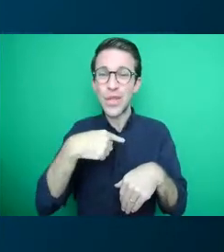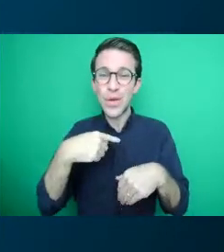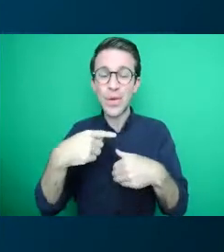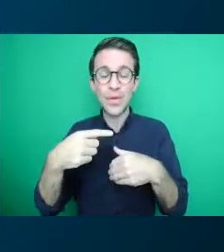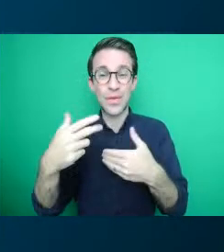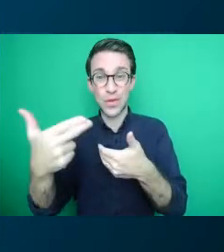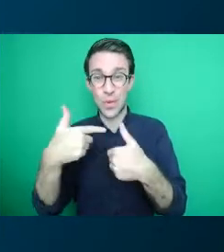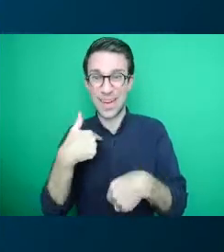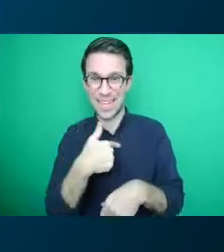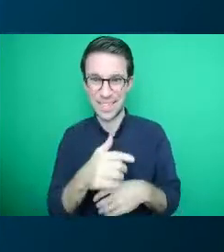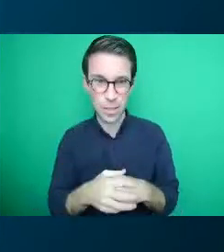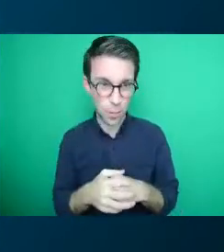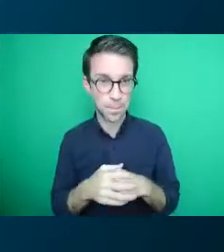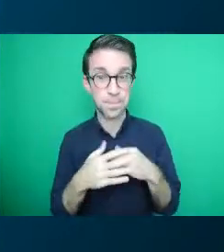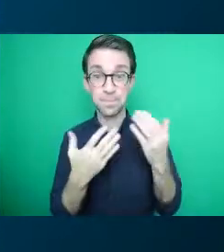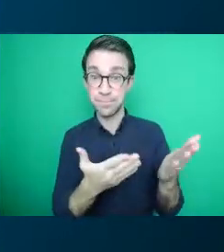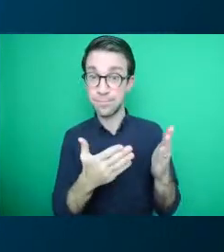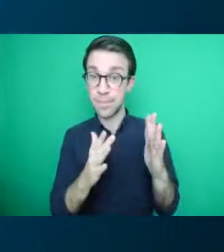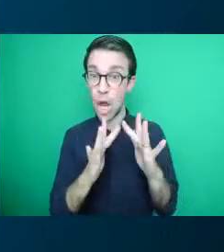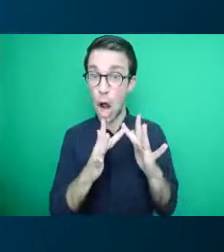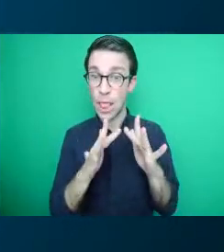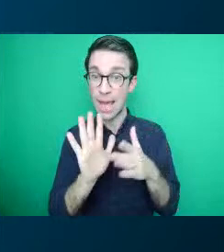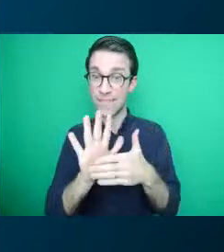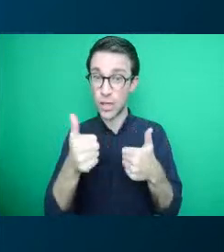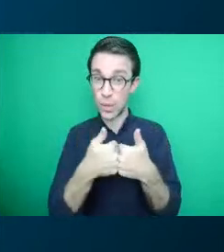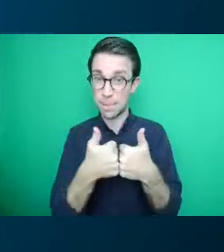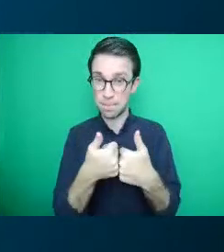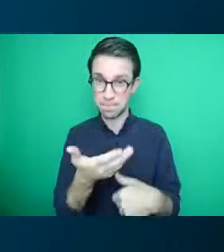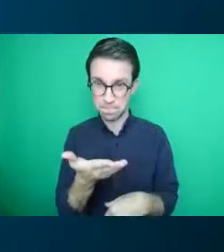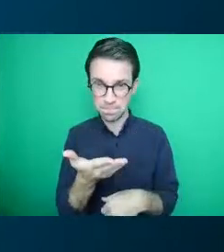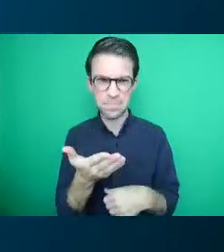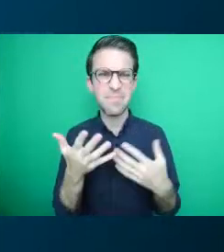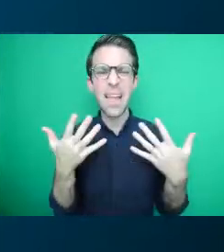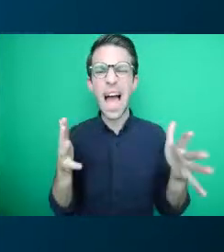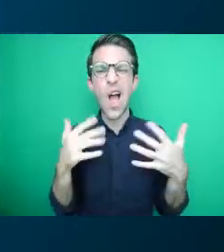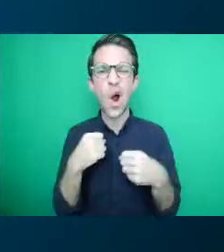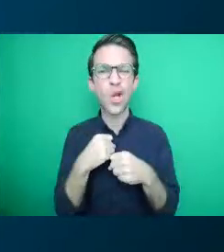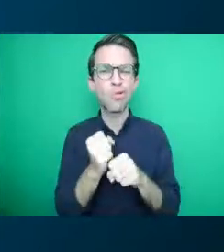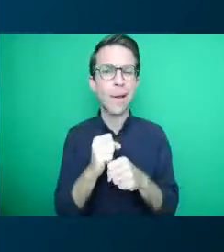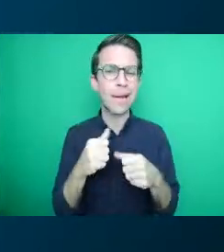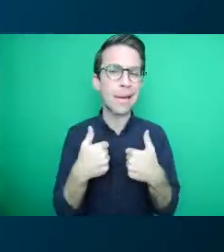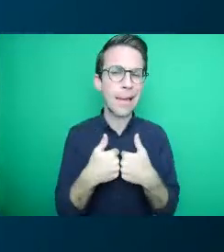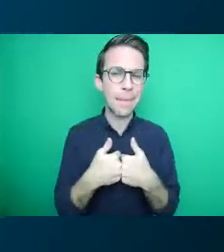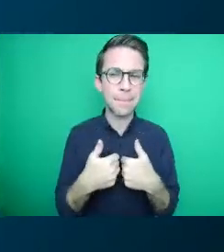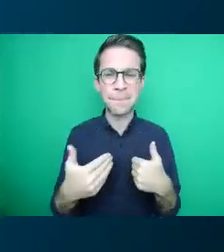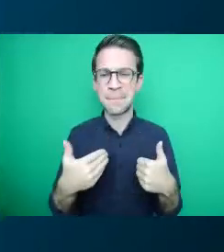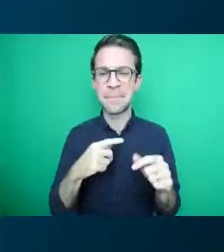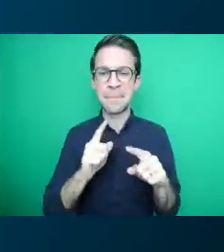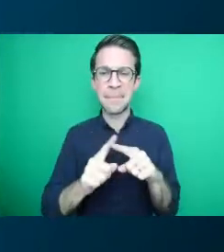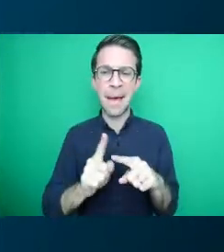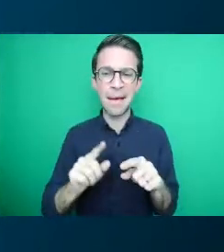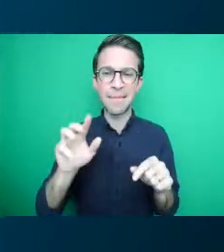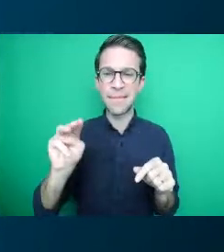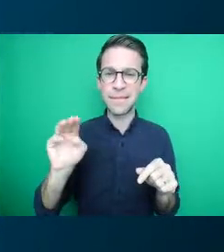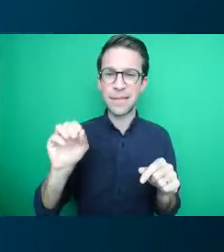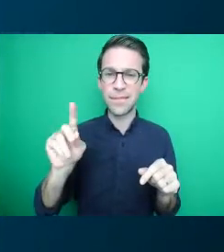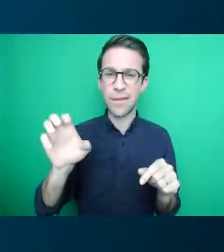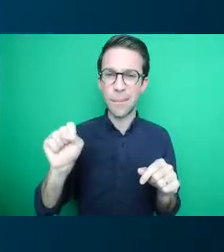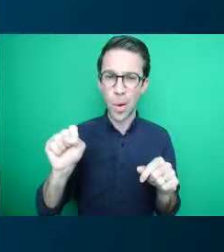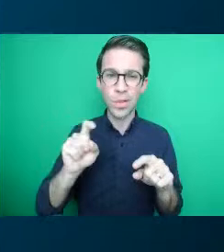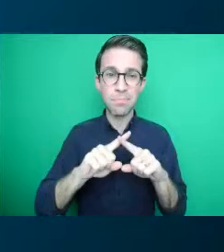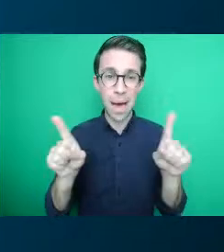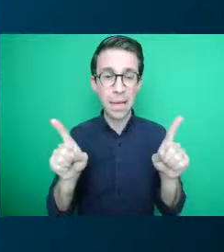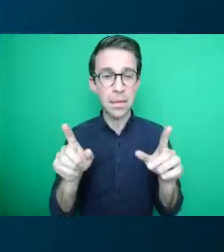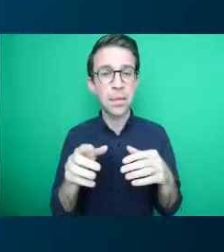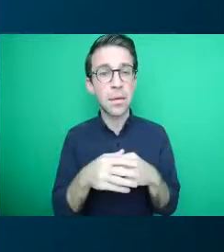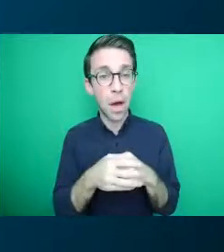Kerbal Space Program, right? I'm just going to go start a game, and I've already created a game. There's all sorts of different modes you can play and that sort of stuff. But I'm going to resume a save, and you can see I've